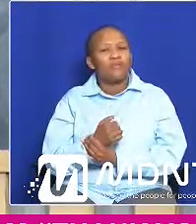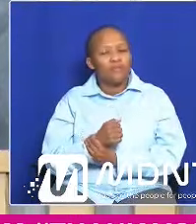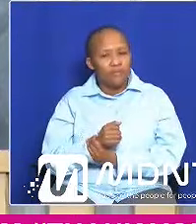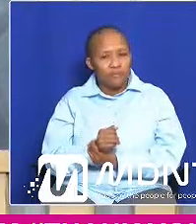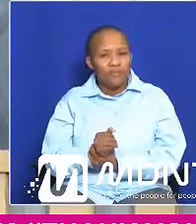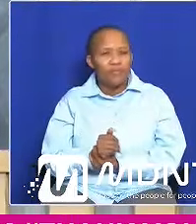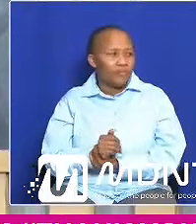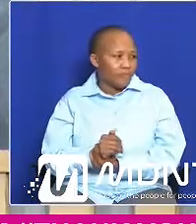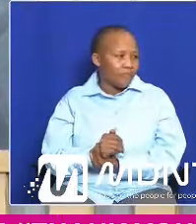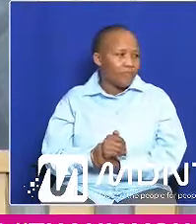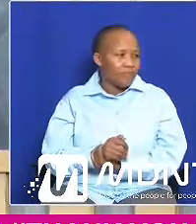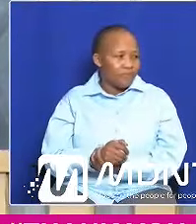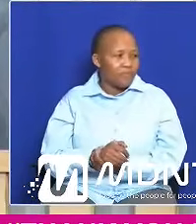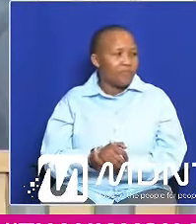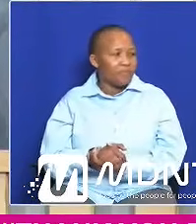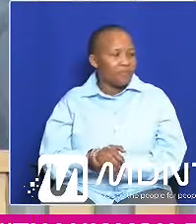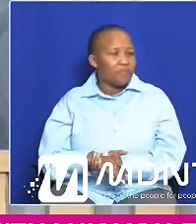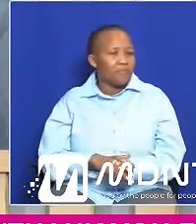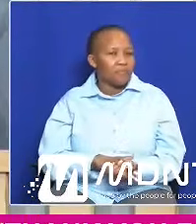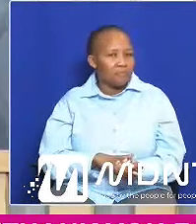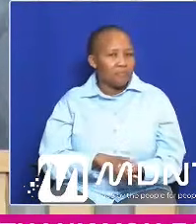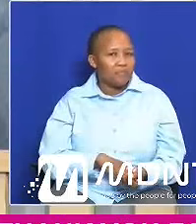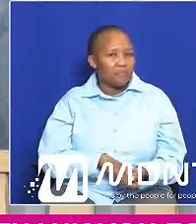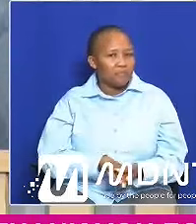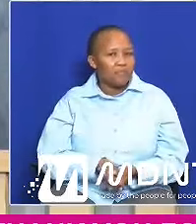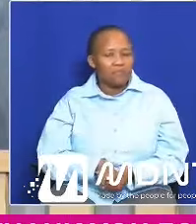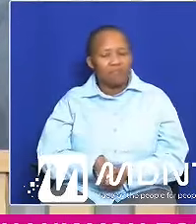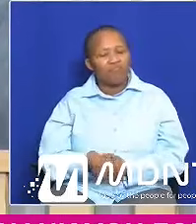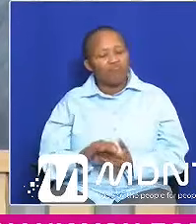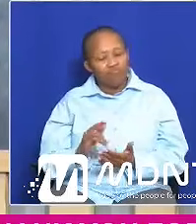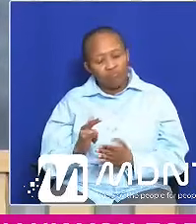with chats with Mr Msibi. I'm still in the same file.